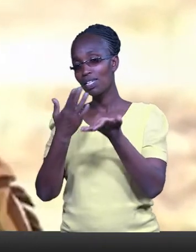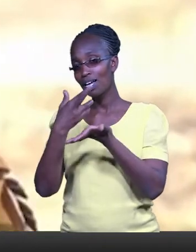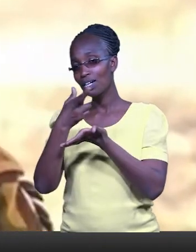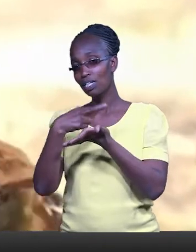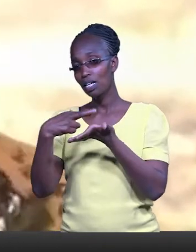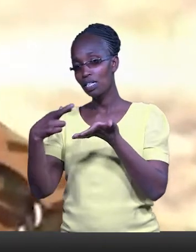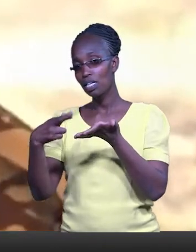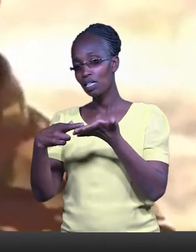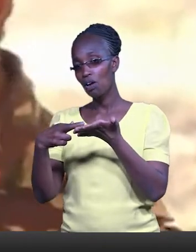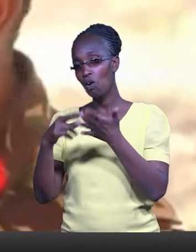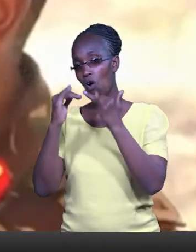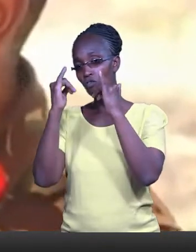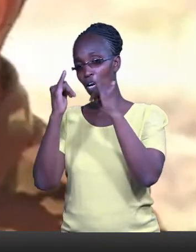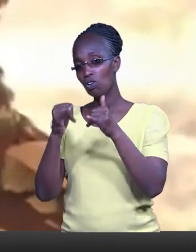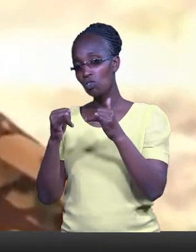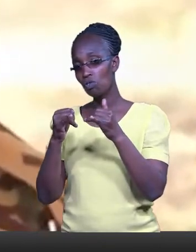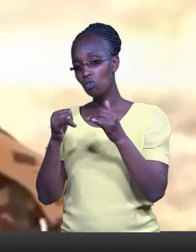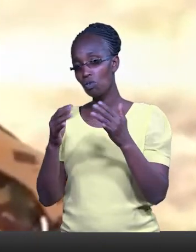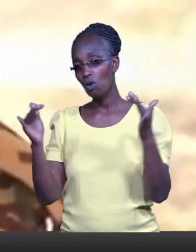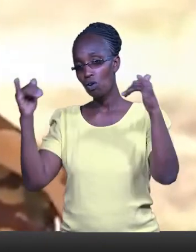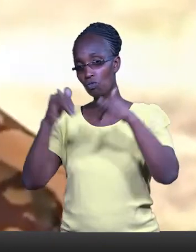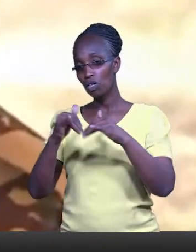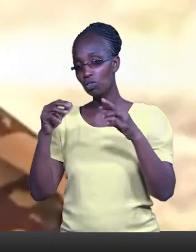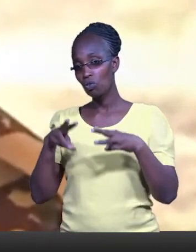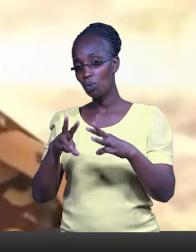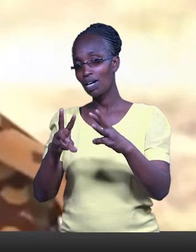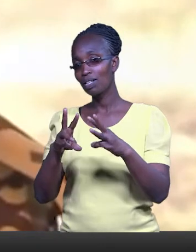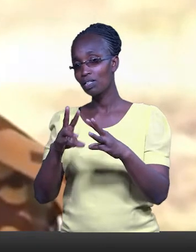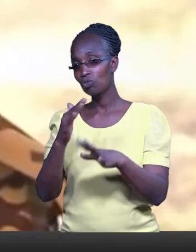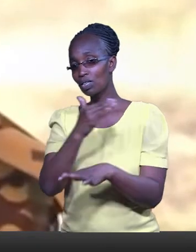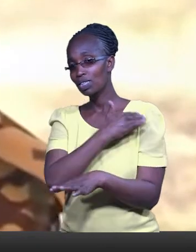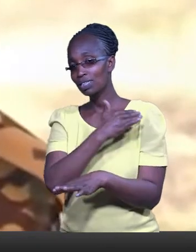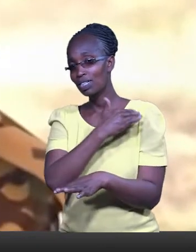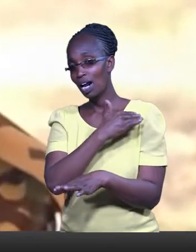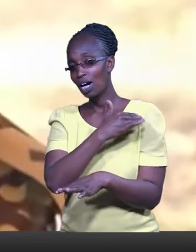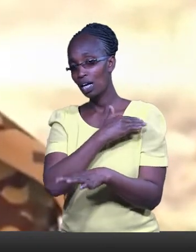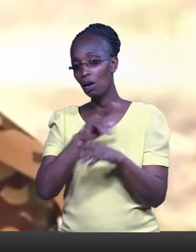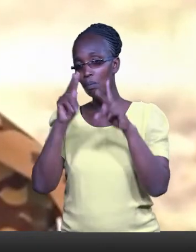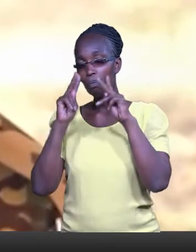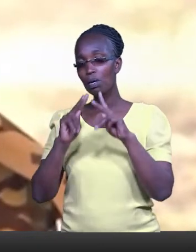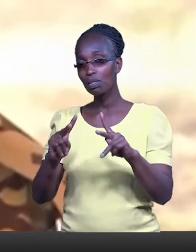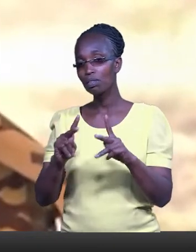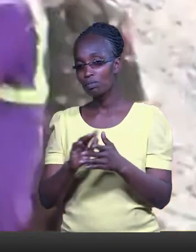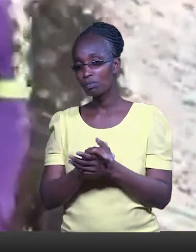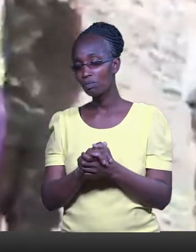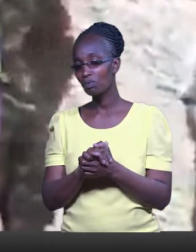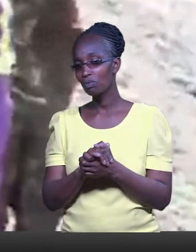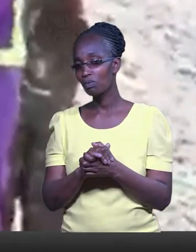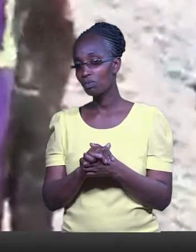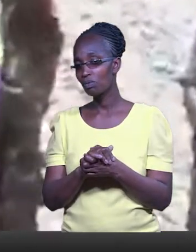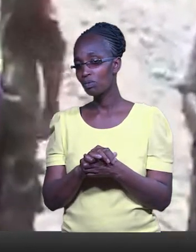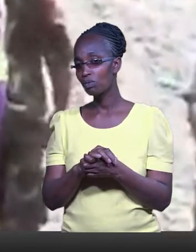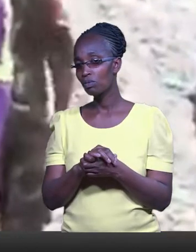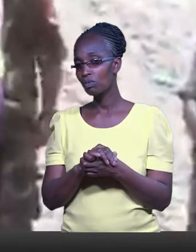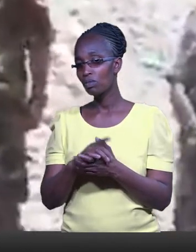seek to come up with new and conventional ways to disrupt and destabilize global peace